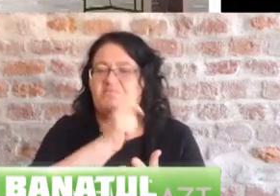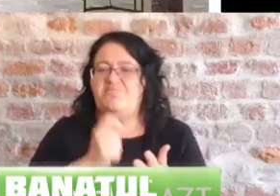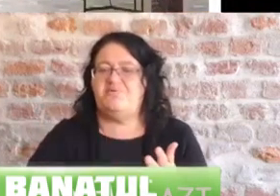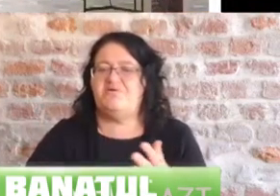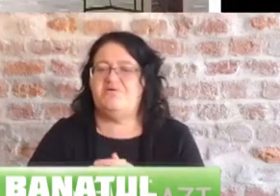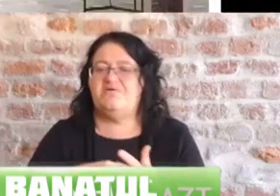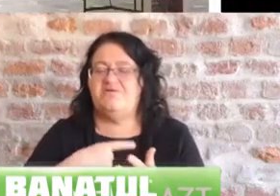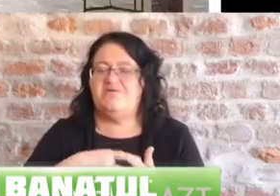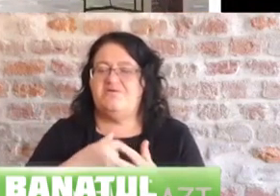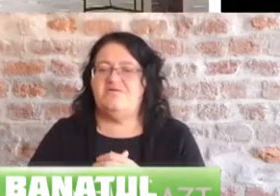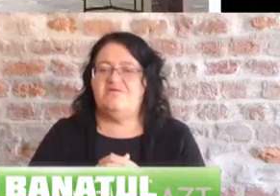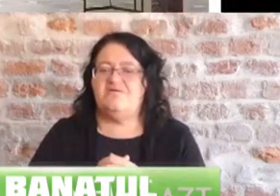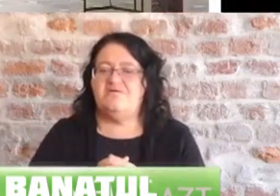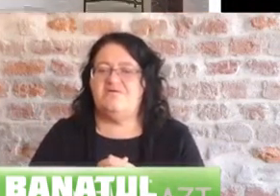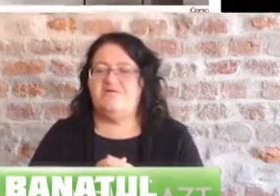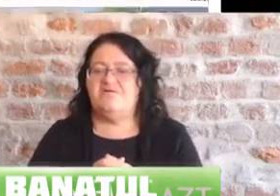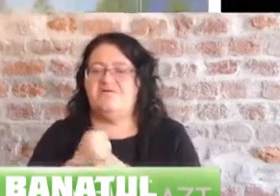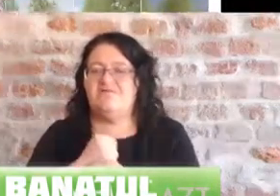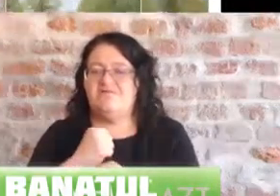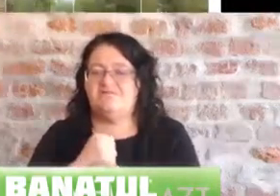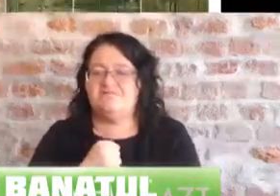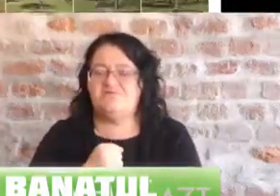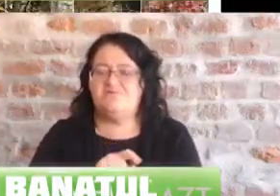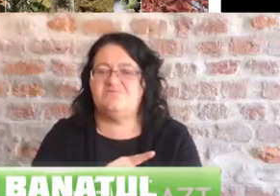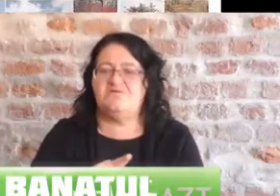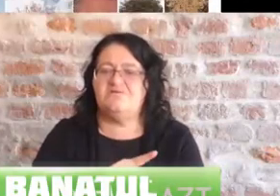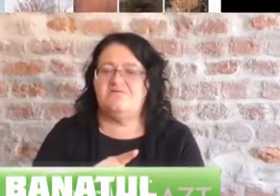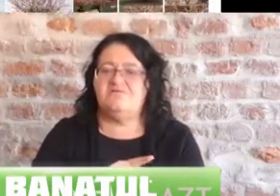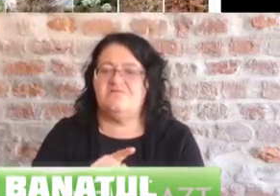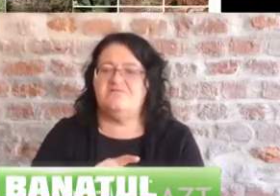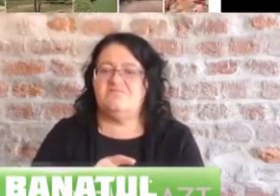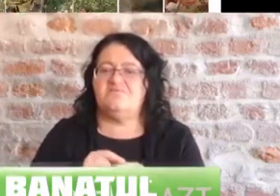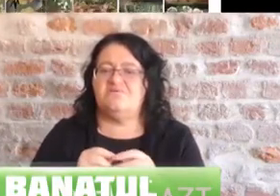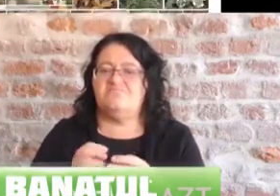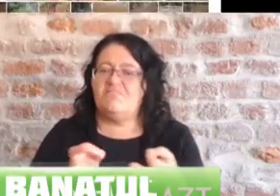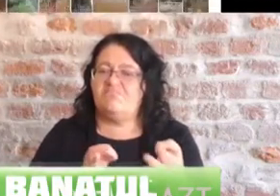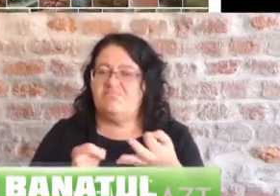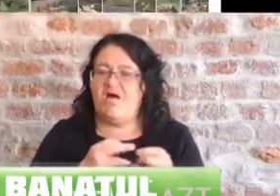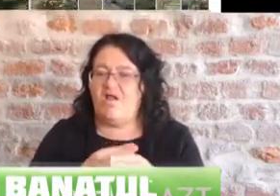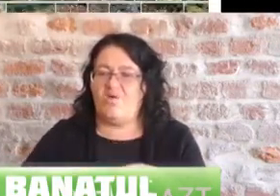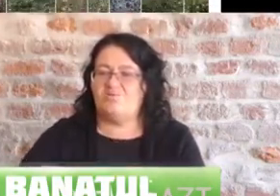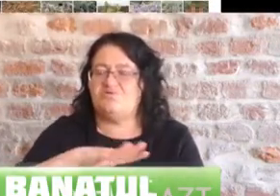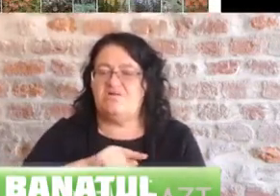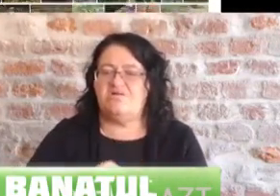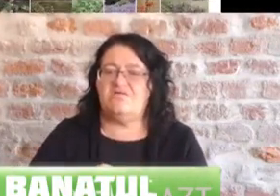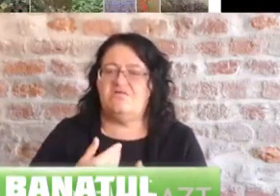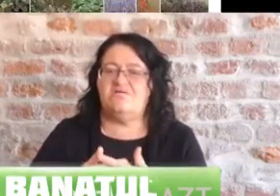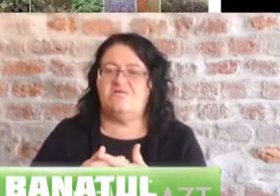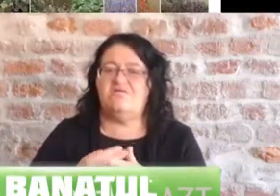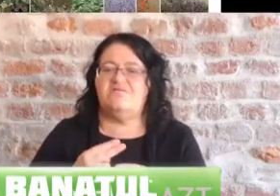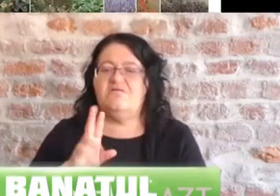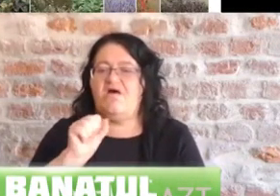is feasible in terms of execution, allowing for construction in logical phases. From an